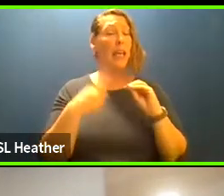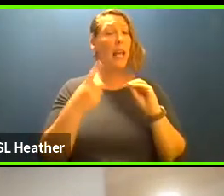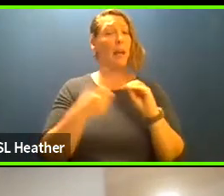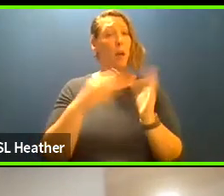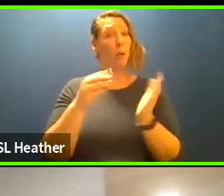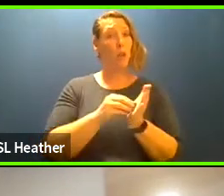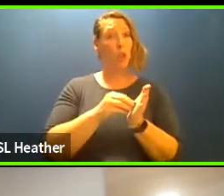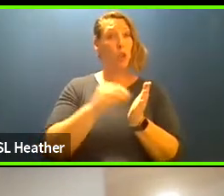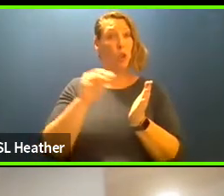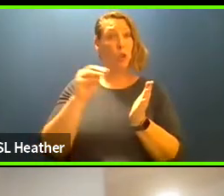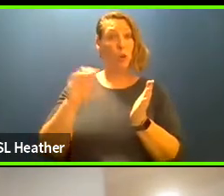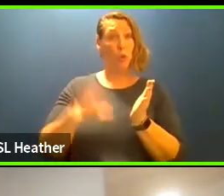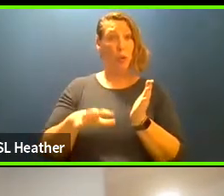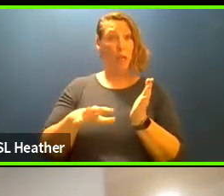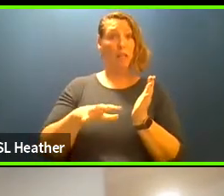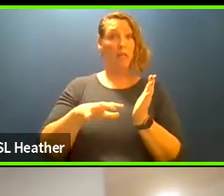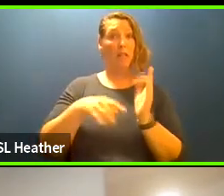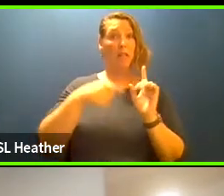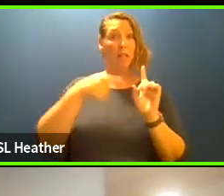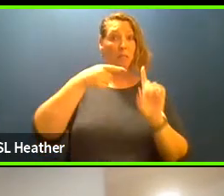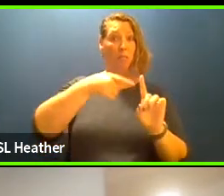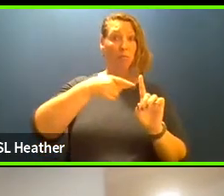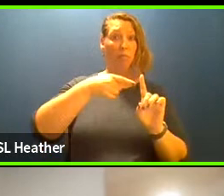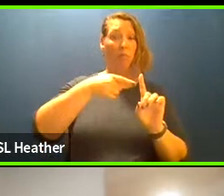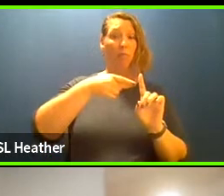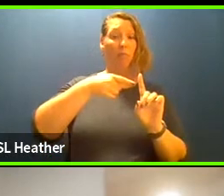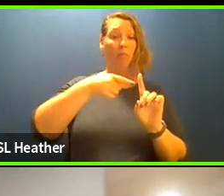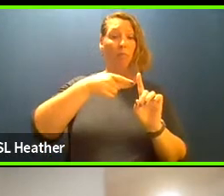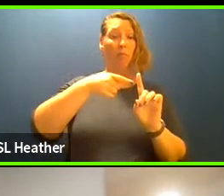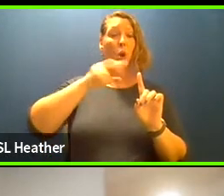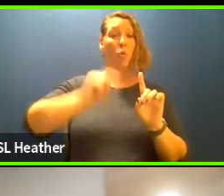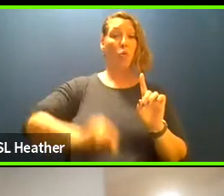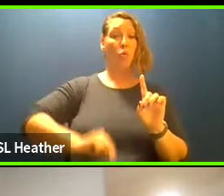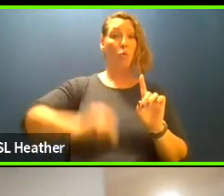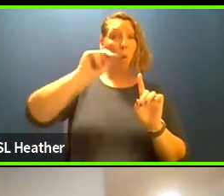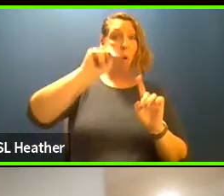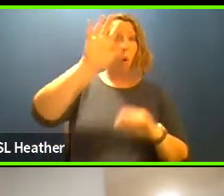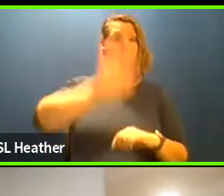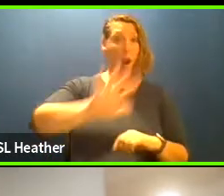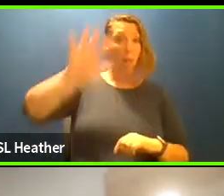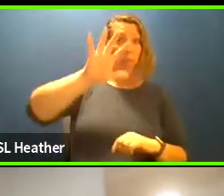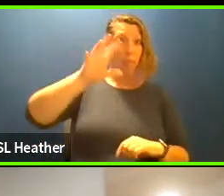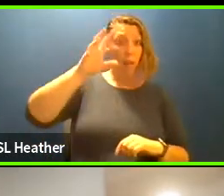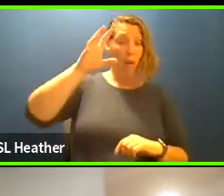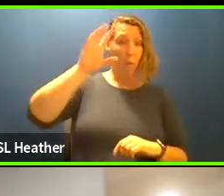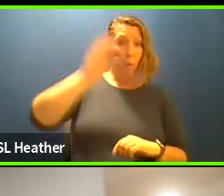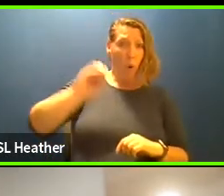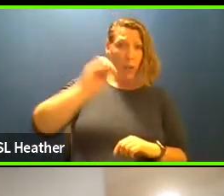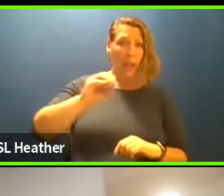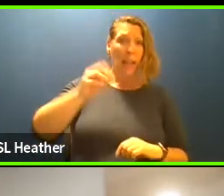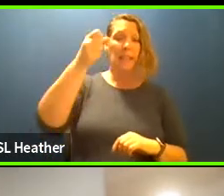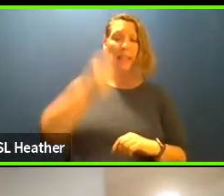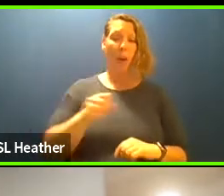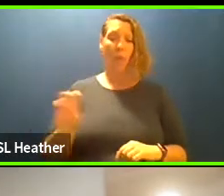are specifically in the north part of Oregon or in the southwest region of Washington? Or are